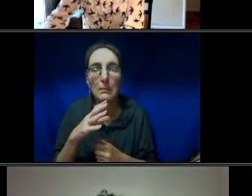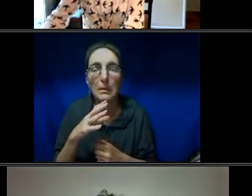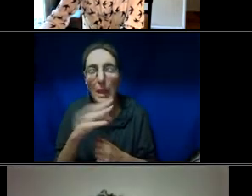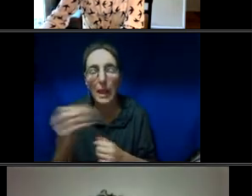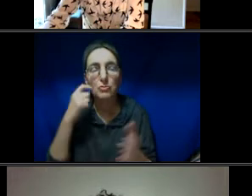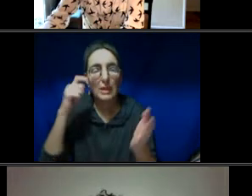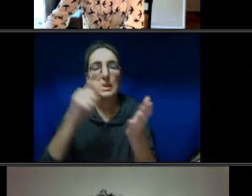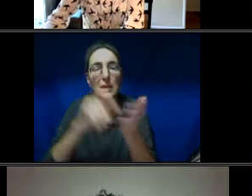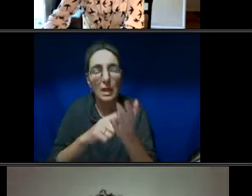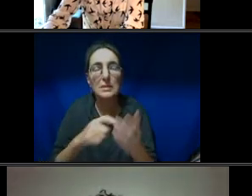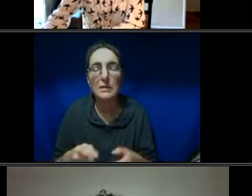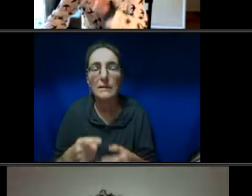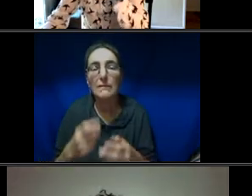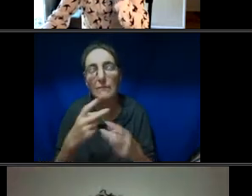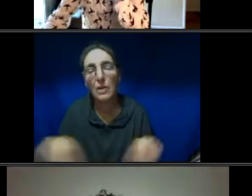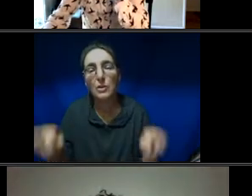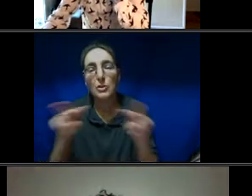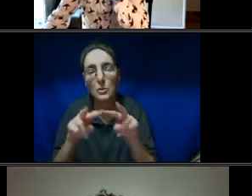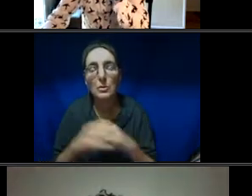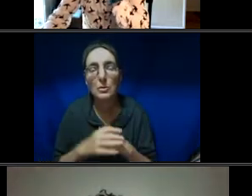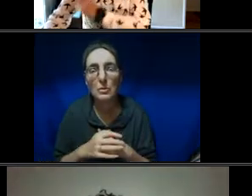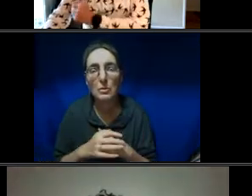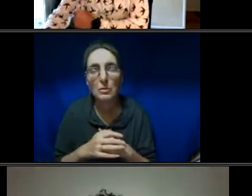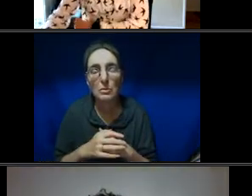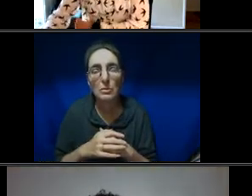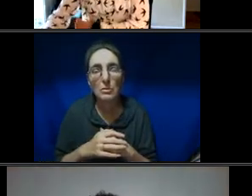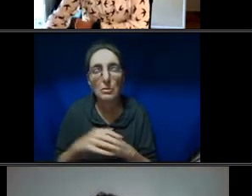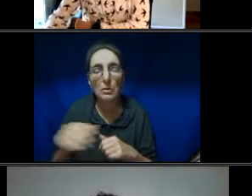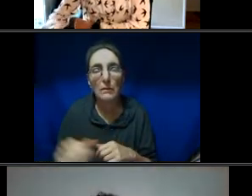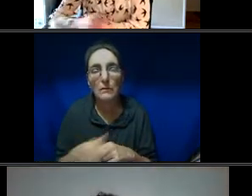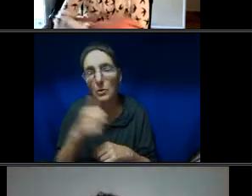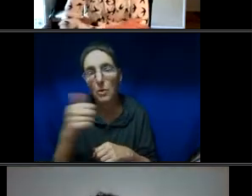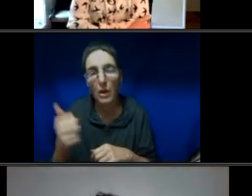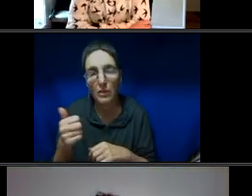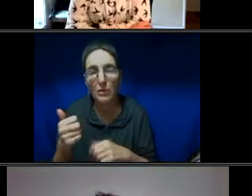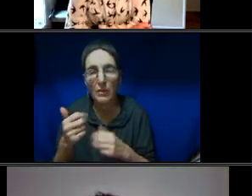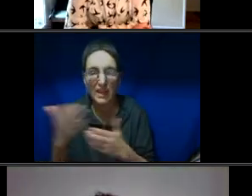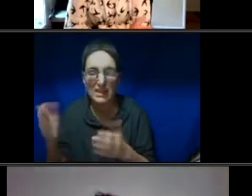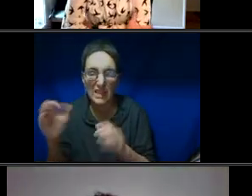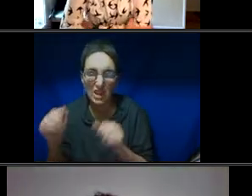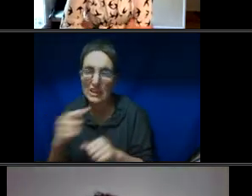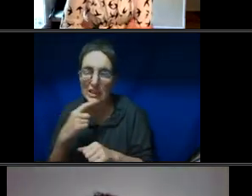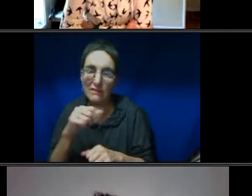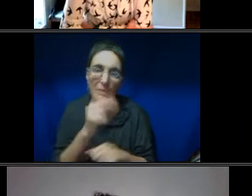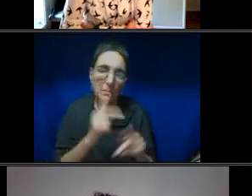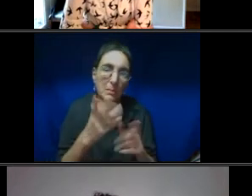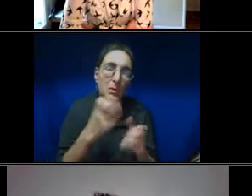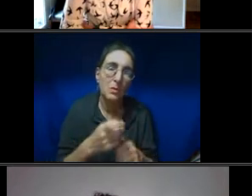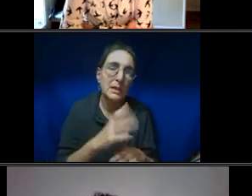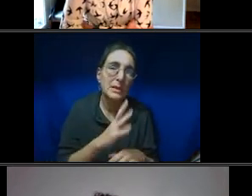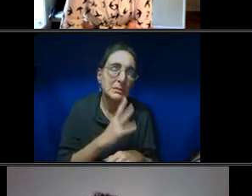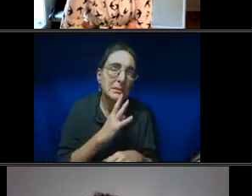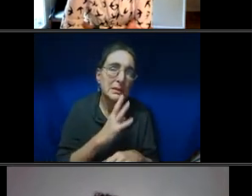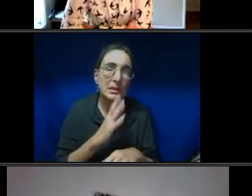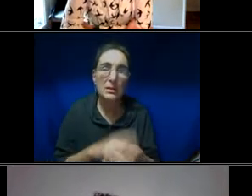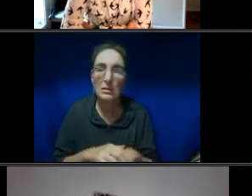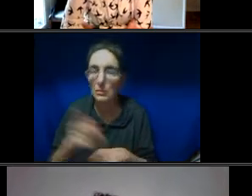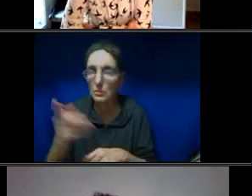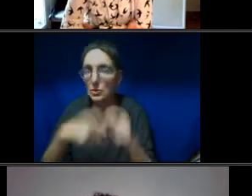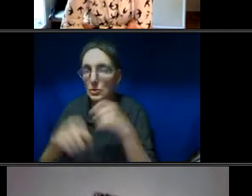valued. I'm with a couple others. I'm going to see if anyone else wants to speak. Yes, my name is Tony. I've been living